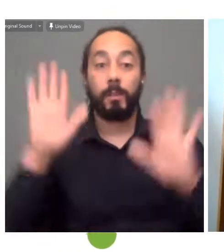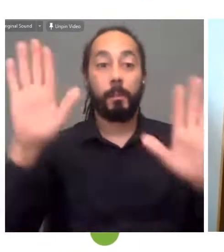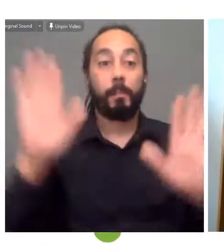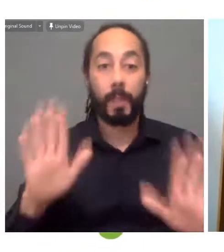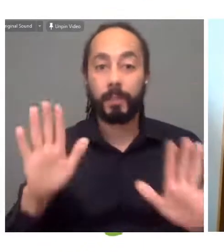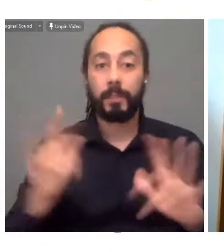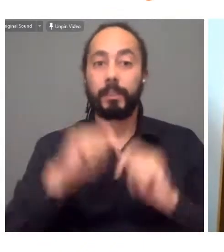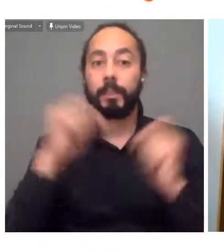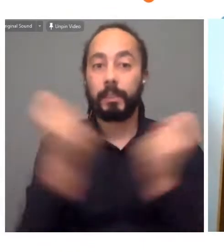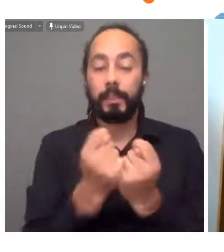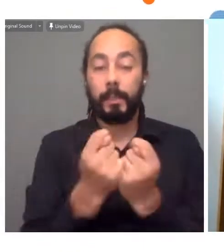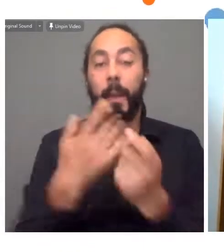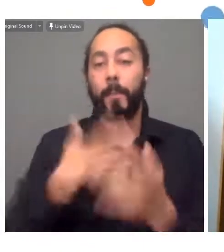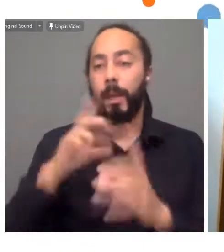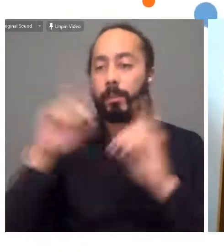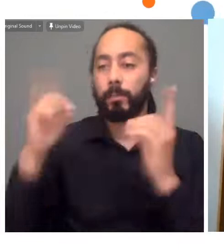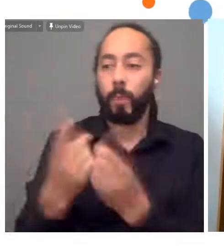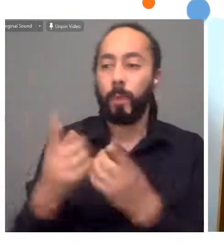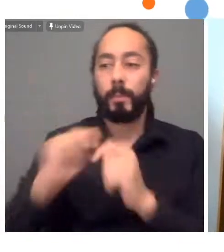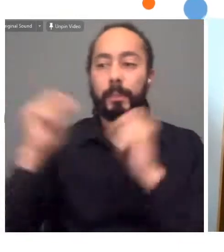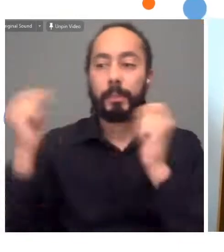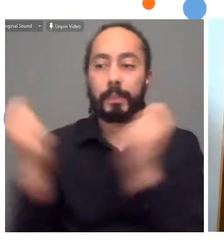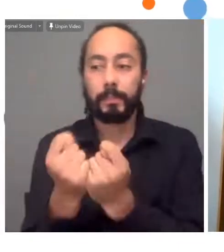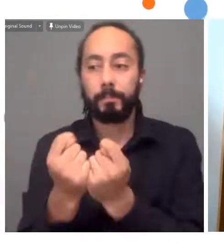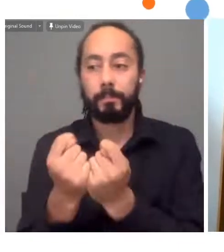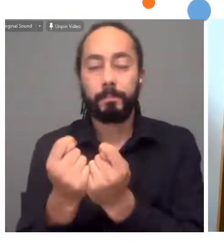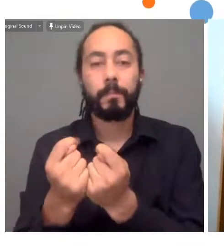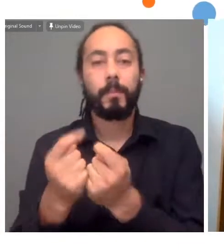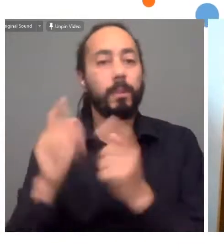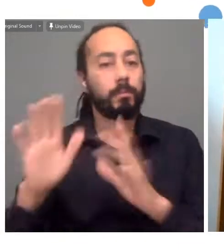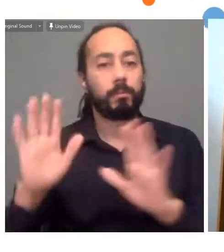du Parlement et certainement au sein du gouvernement.